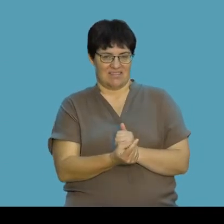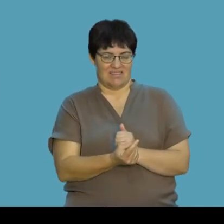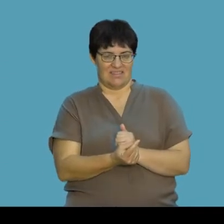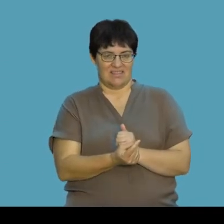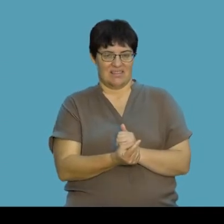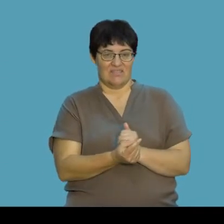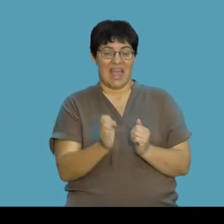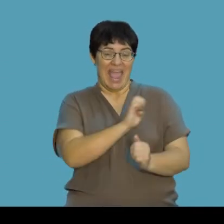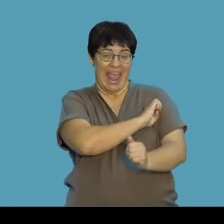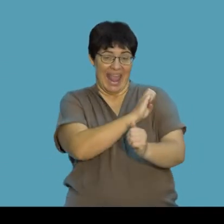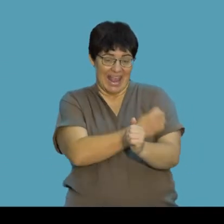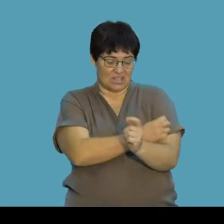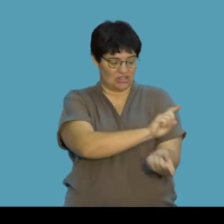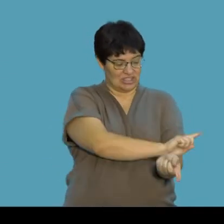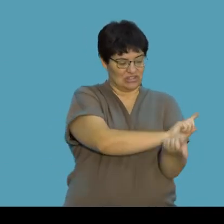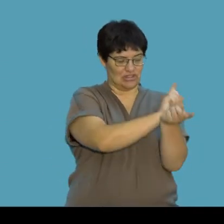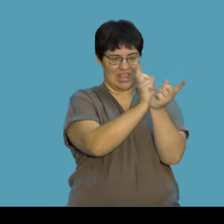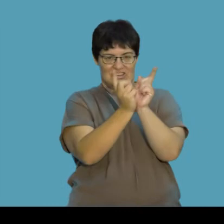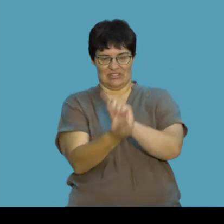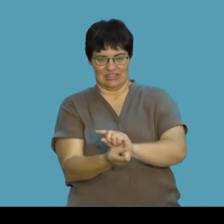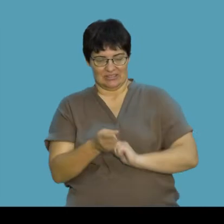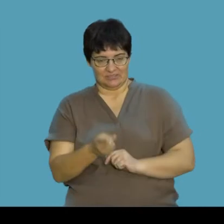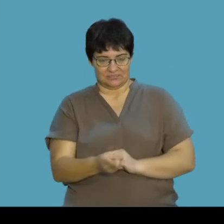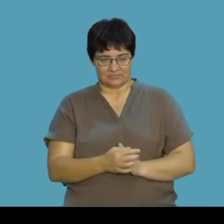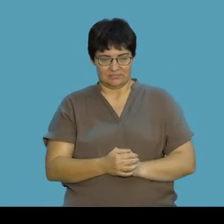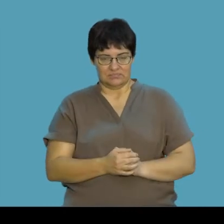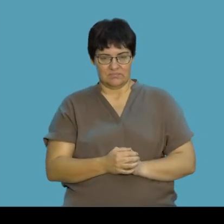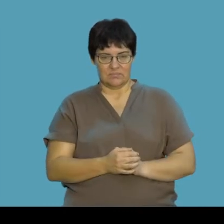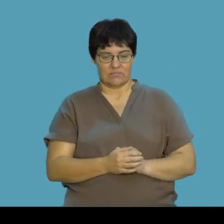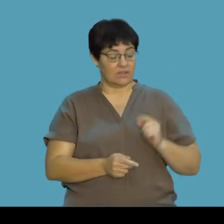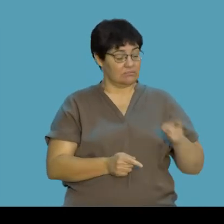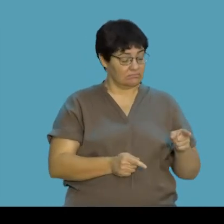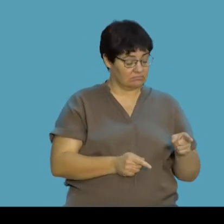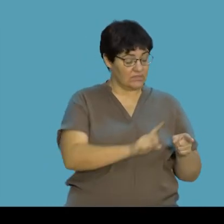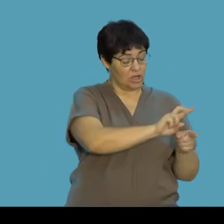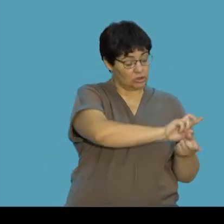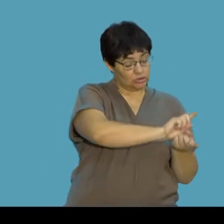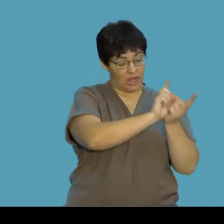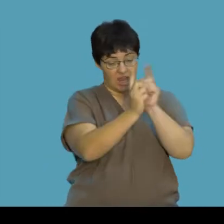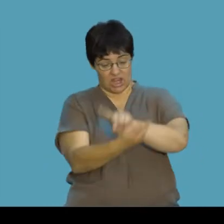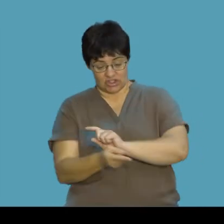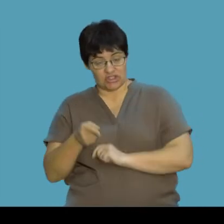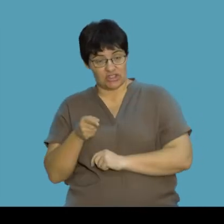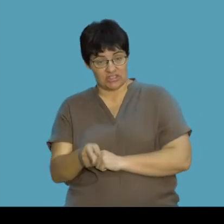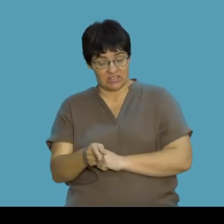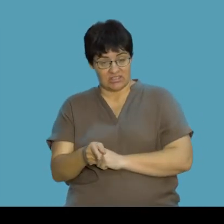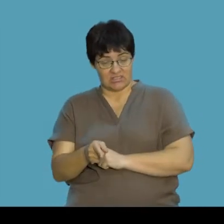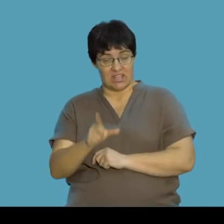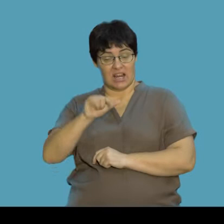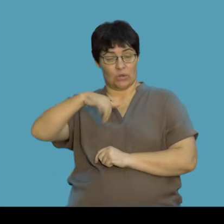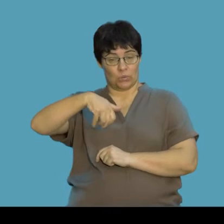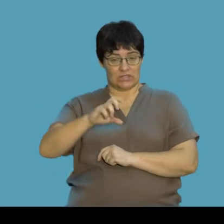far as, the energy is concerned. So the temperature at which a solid completely changes to a liquid